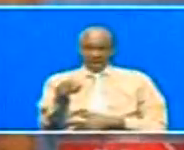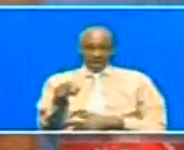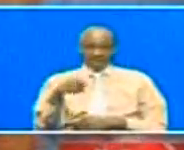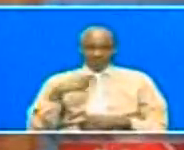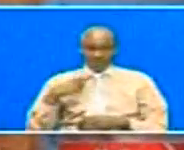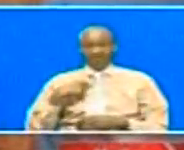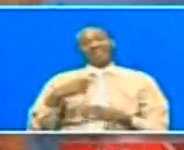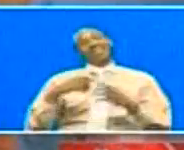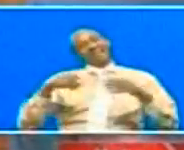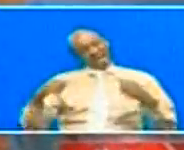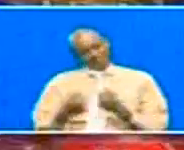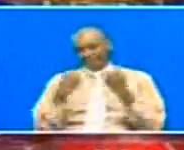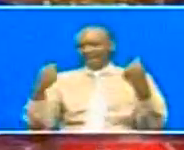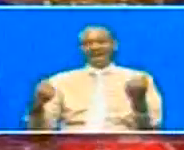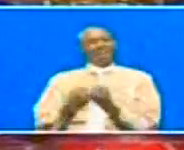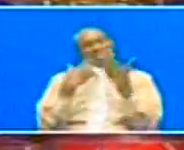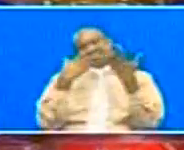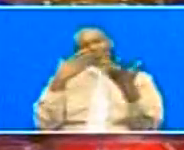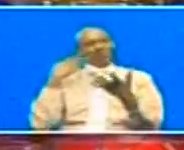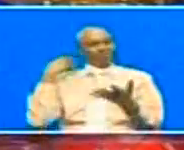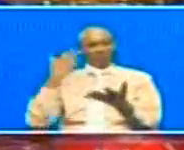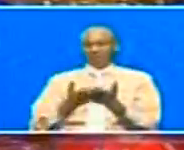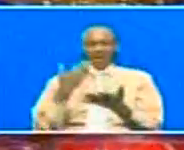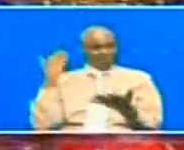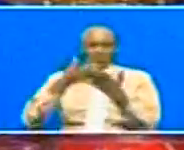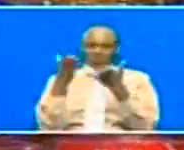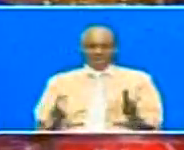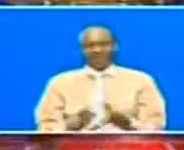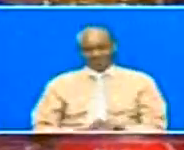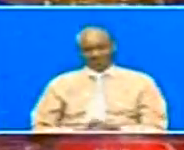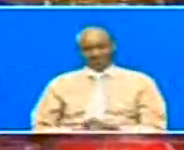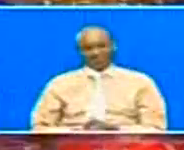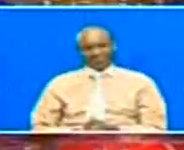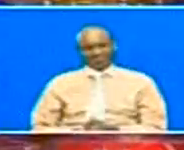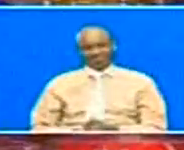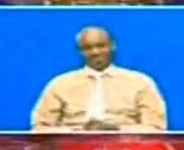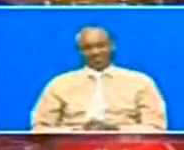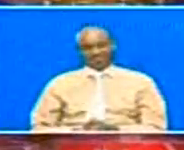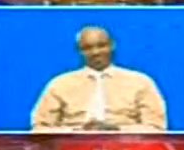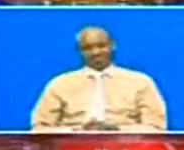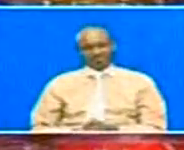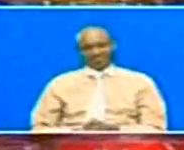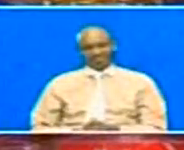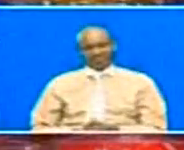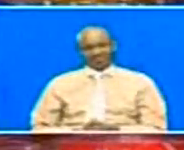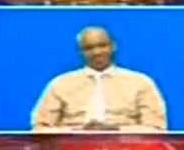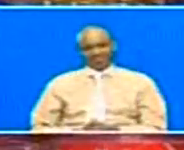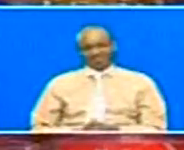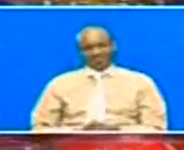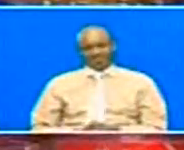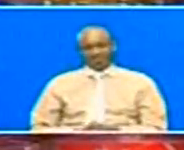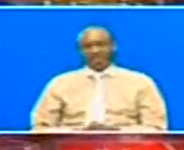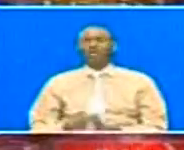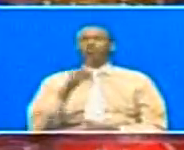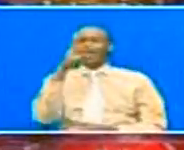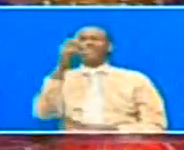is history. The rest, as they say. Yes, till today. My goodness. Yeah. Huh? There we are. That was you did that for